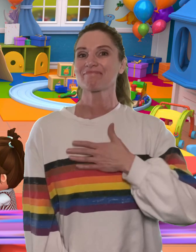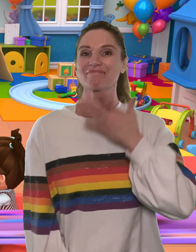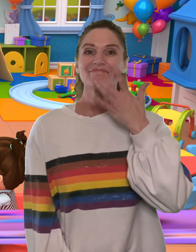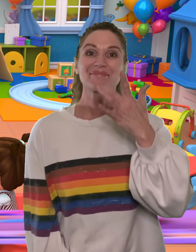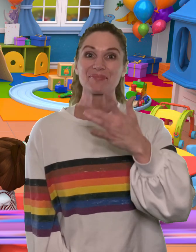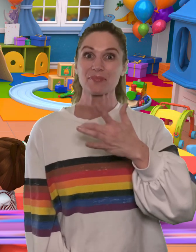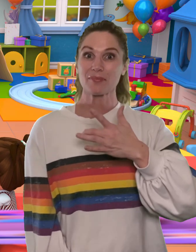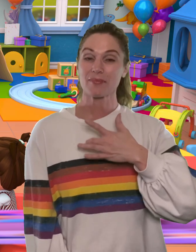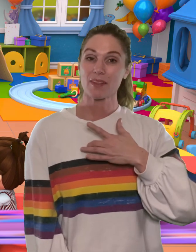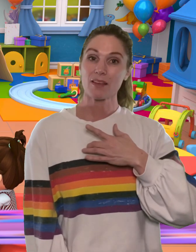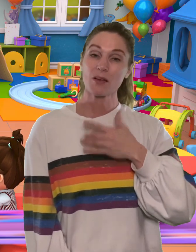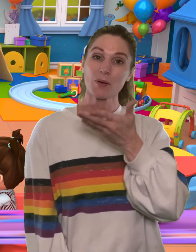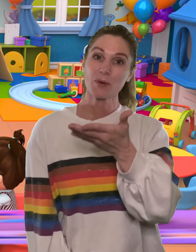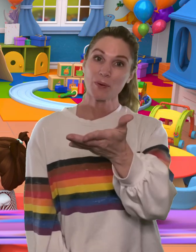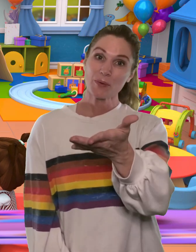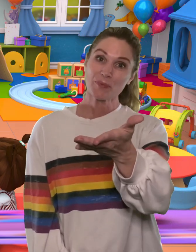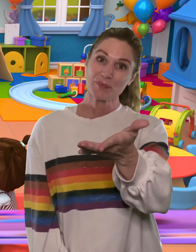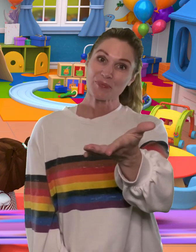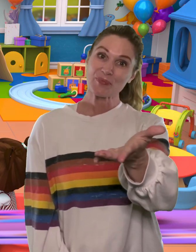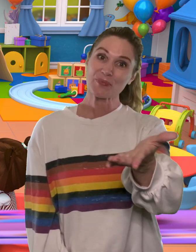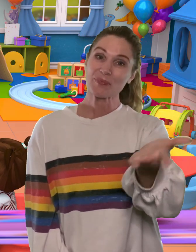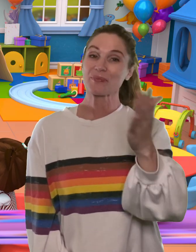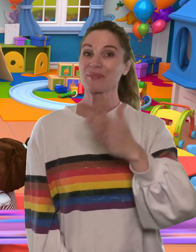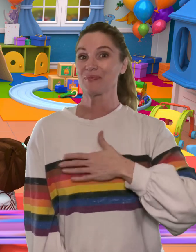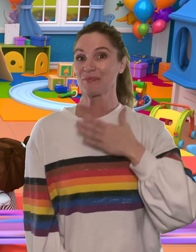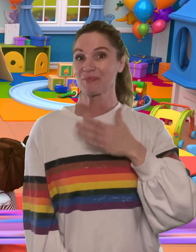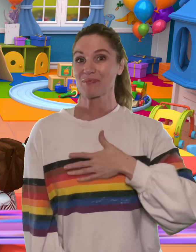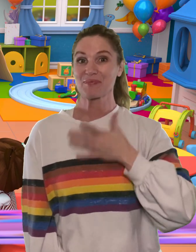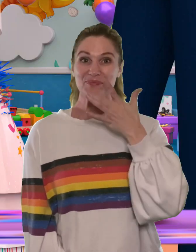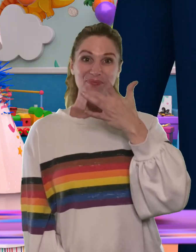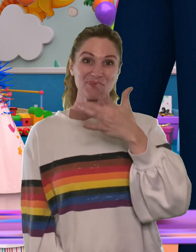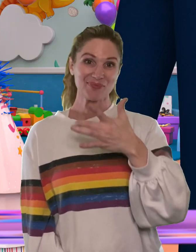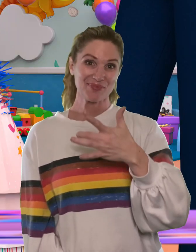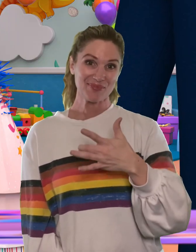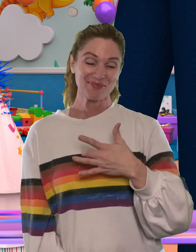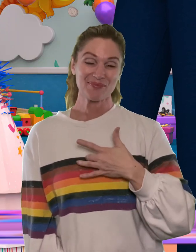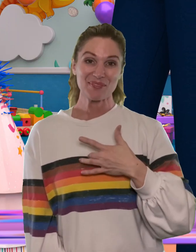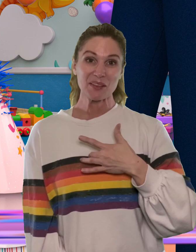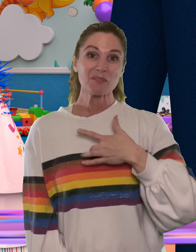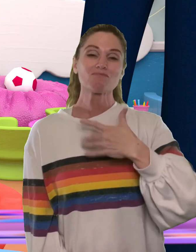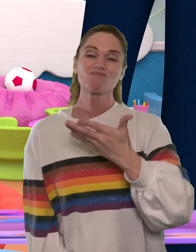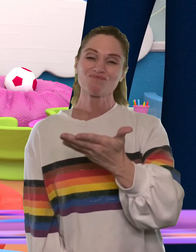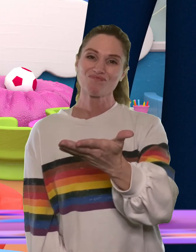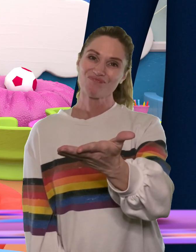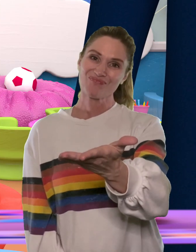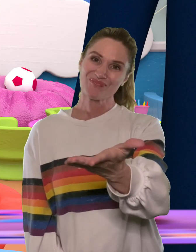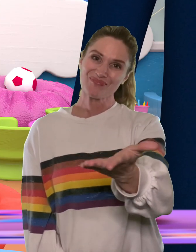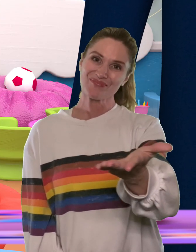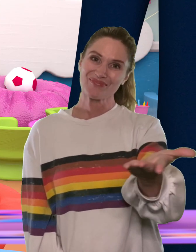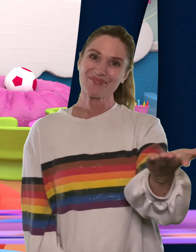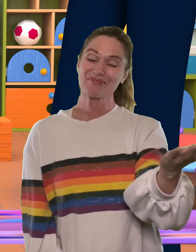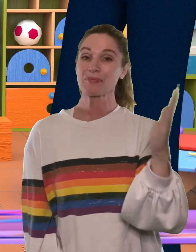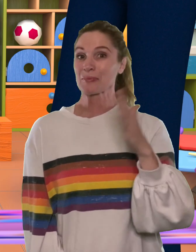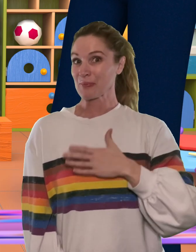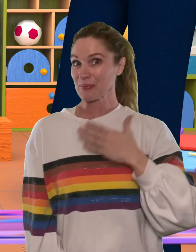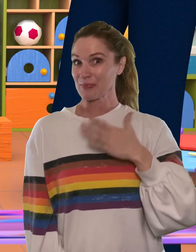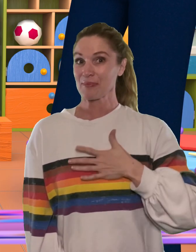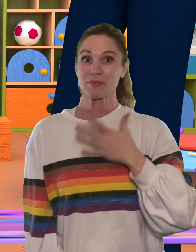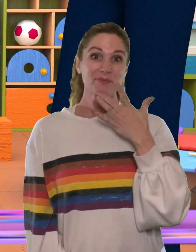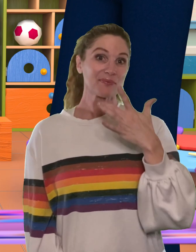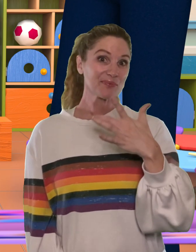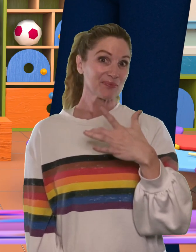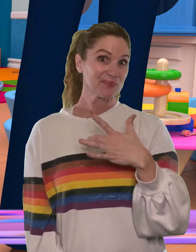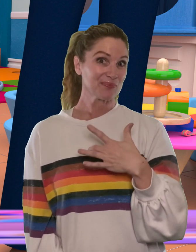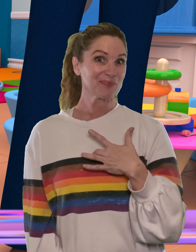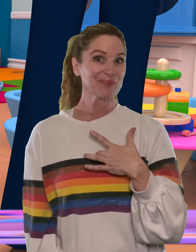happy birthday to you happy birthday to you